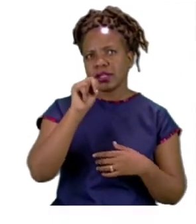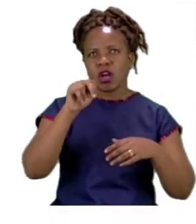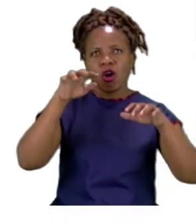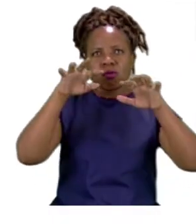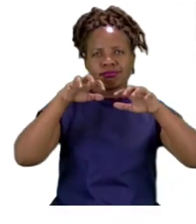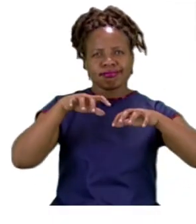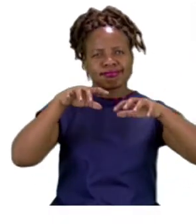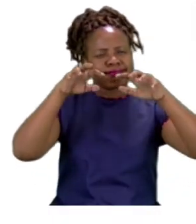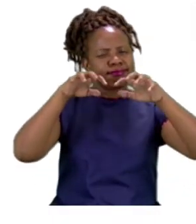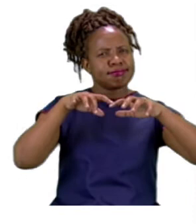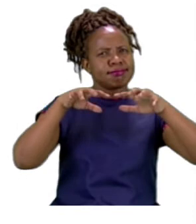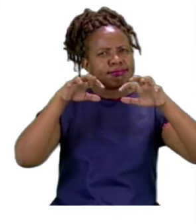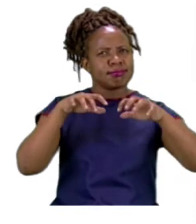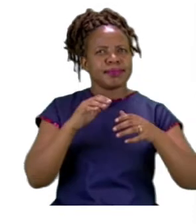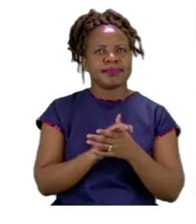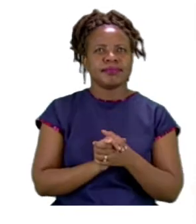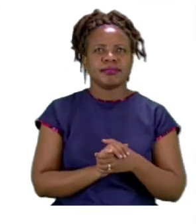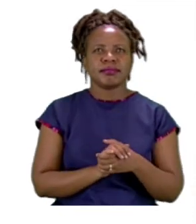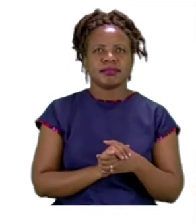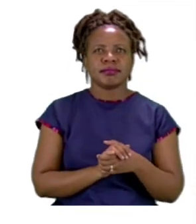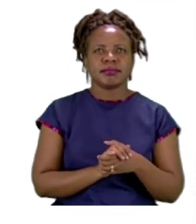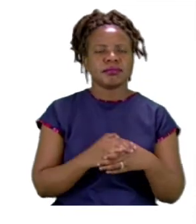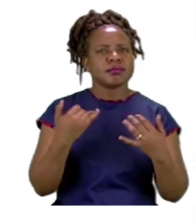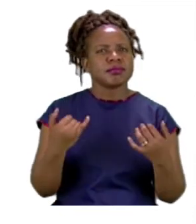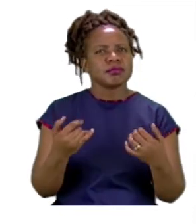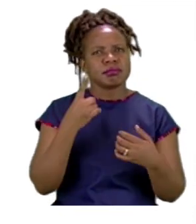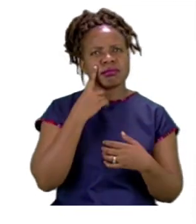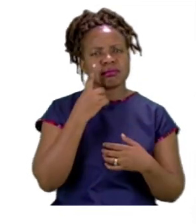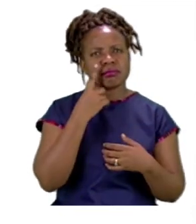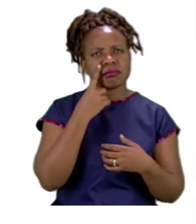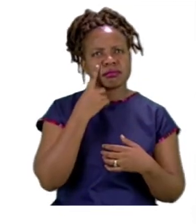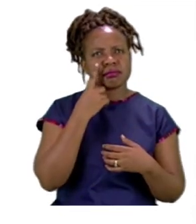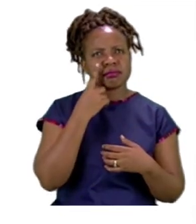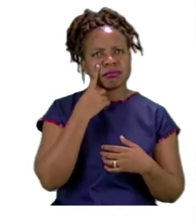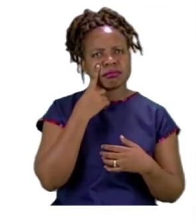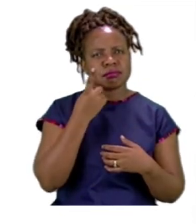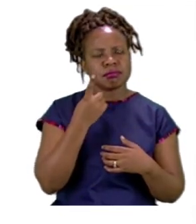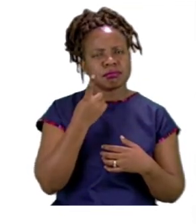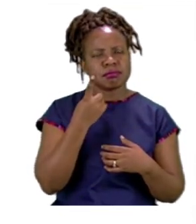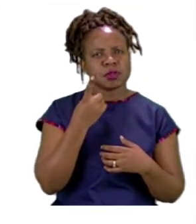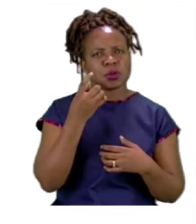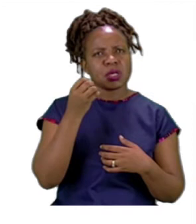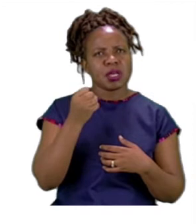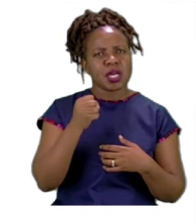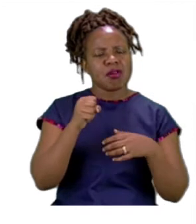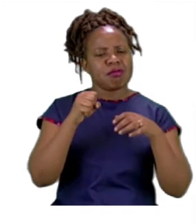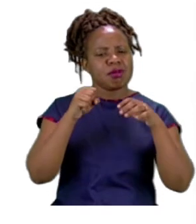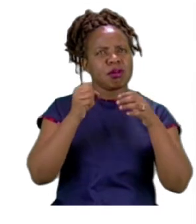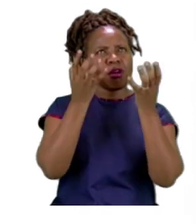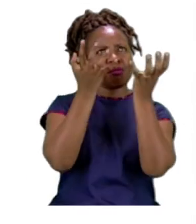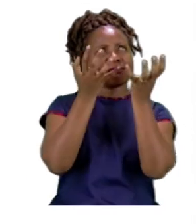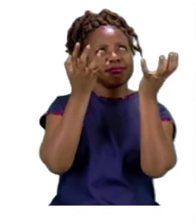can see there's a cloud and there's some drops, that is for the word rain. So we are